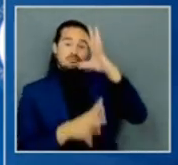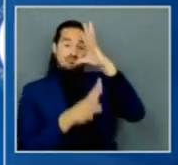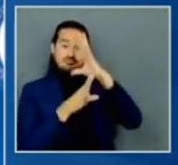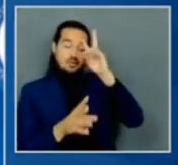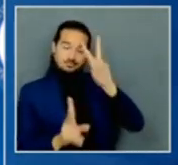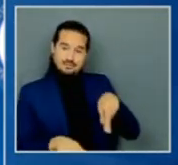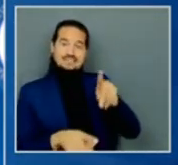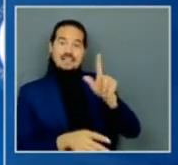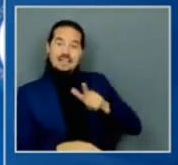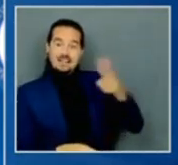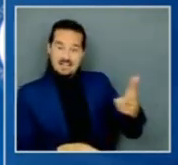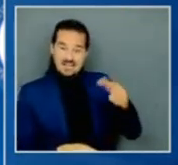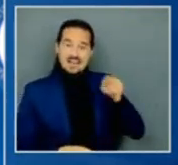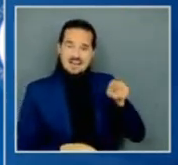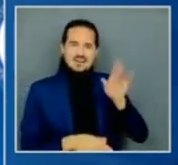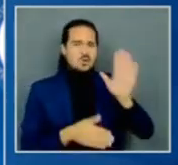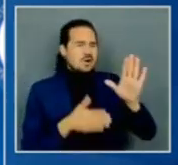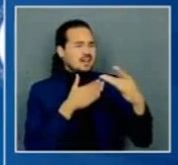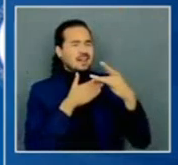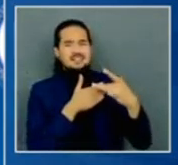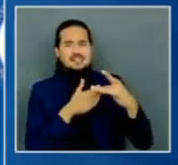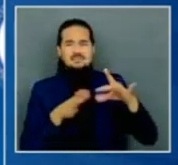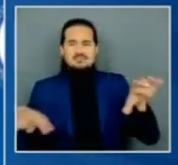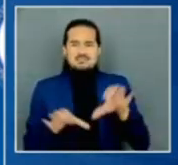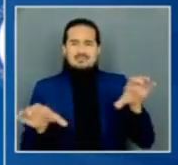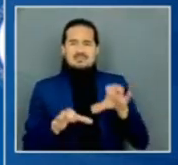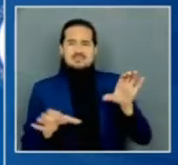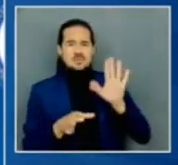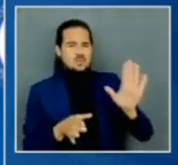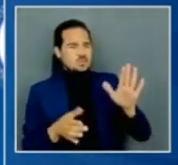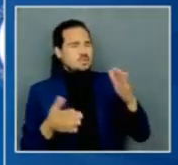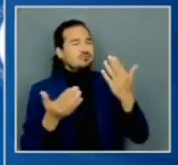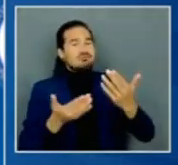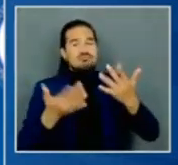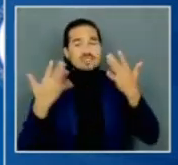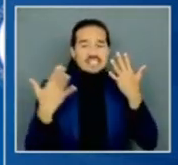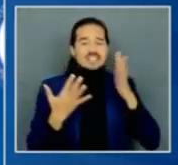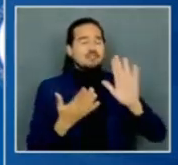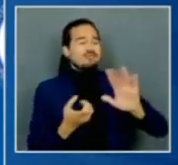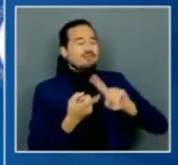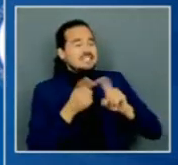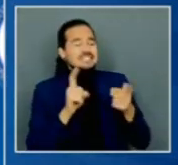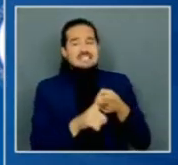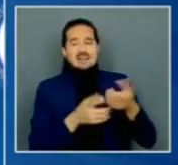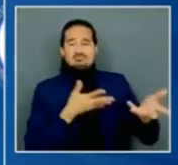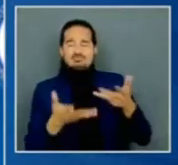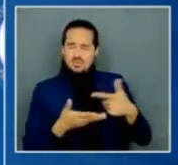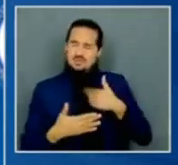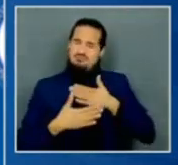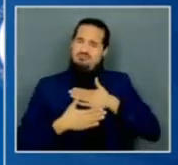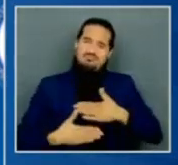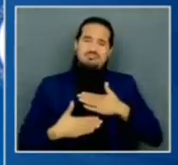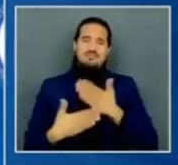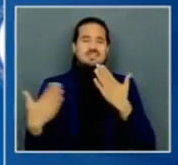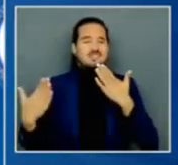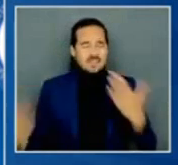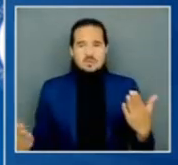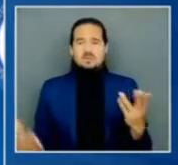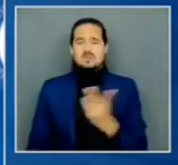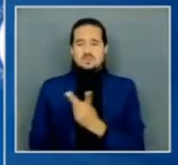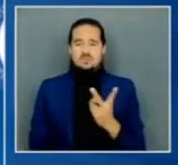President-elect, for your trailblazing leadership, your encouragement, and your friendship. There is no greater source of meaning